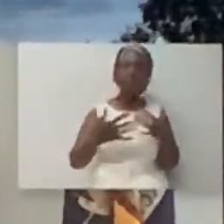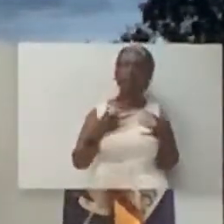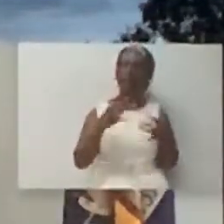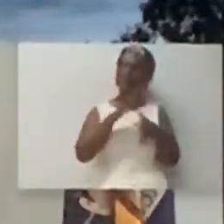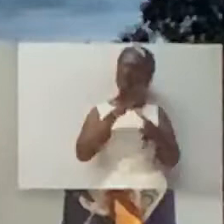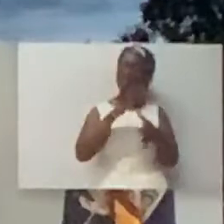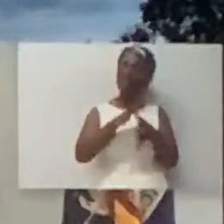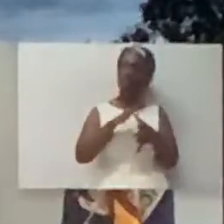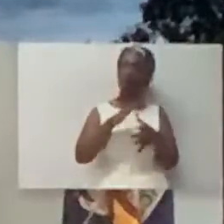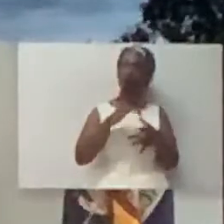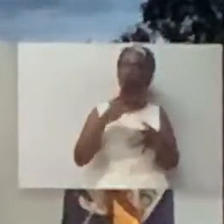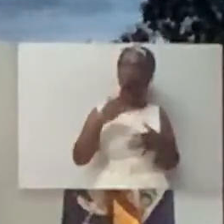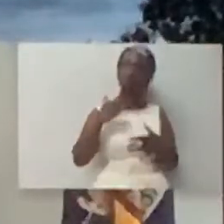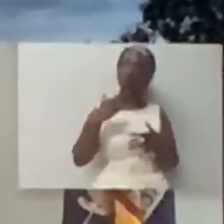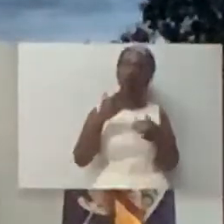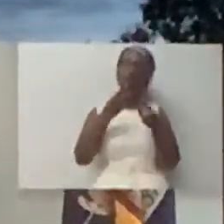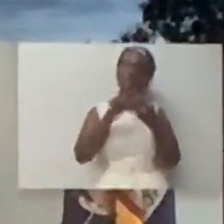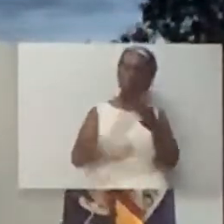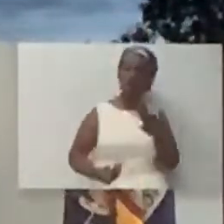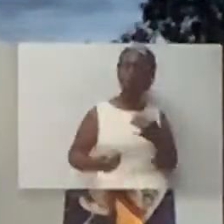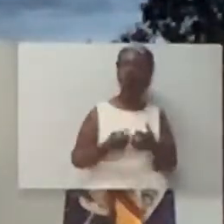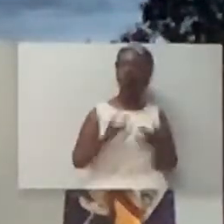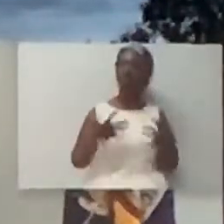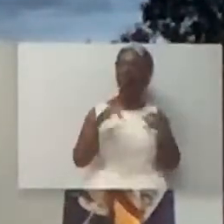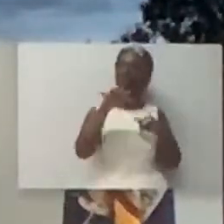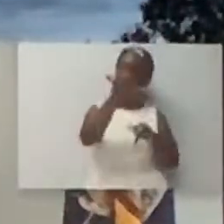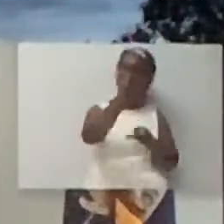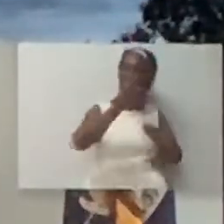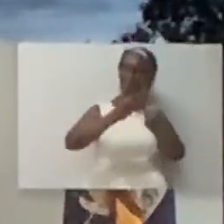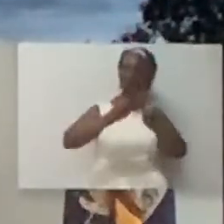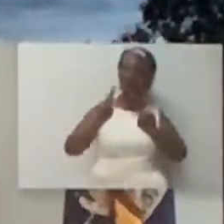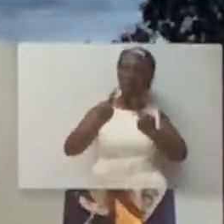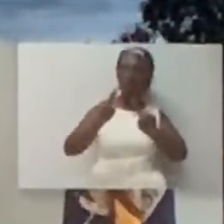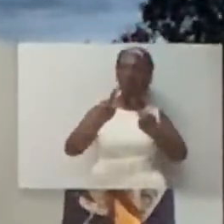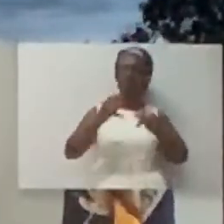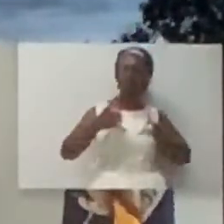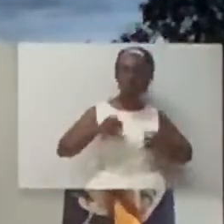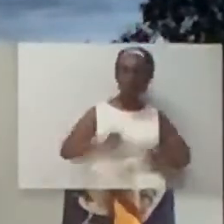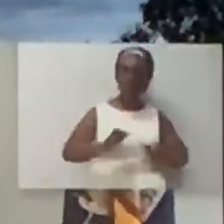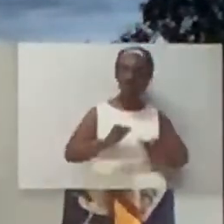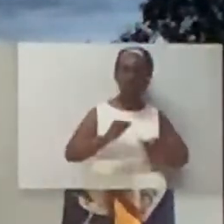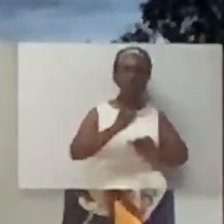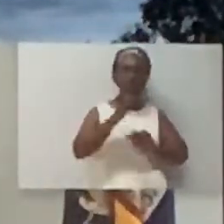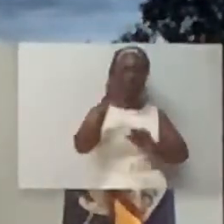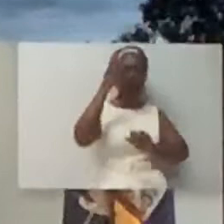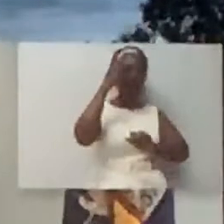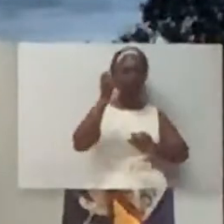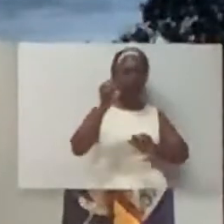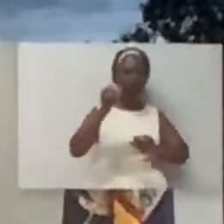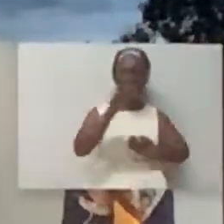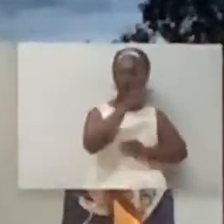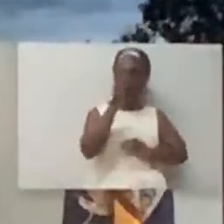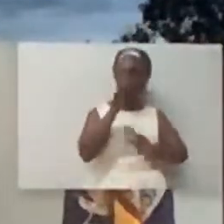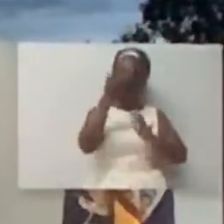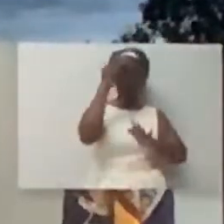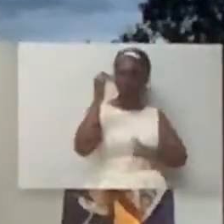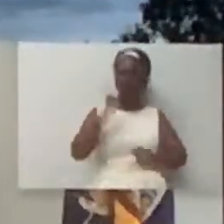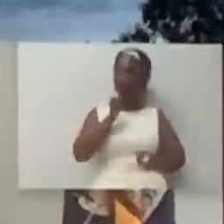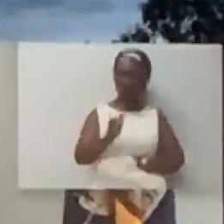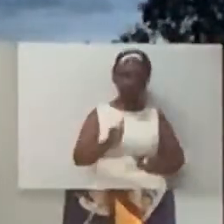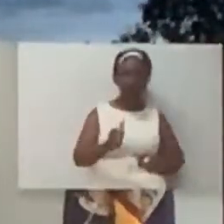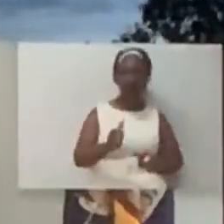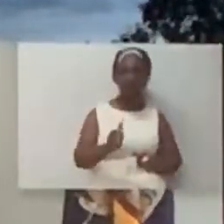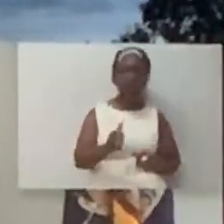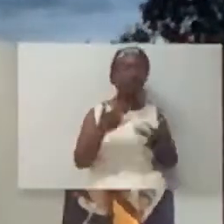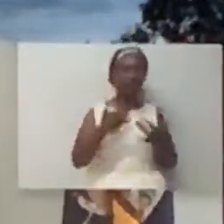forward to since kindergarten. In the face of our disappointment, our memories of this time will never be forgotten. For this, I would